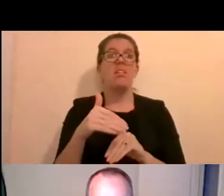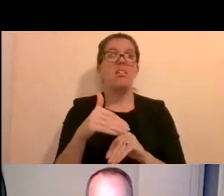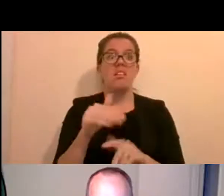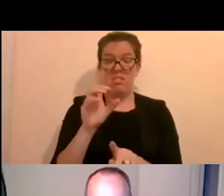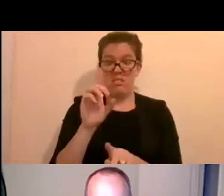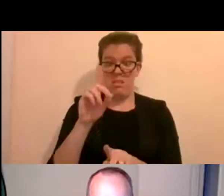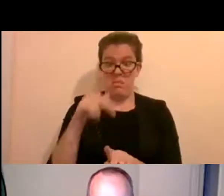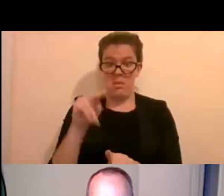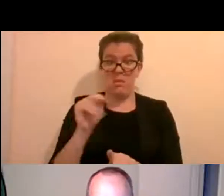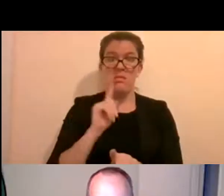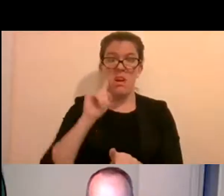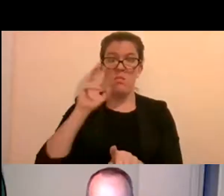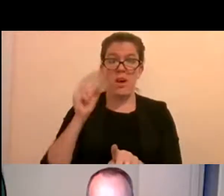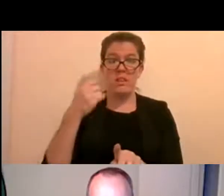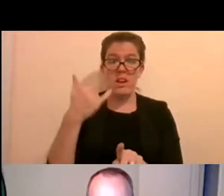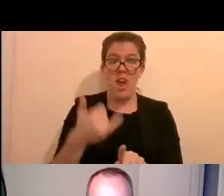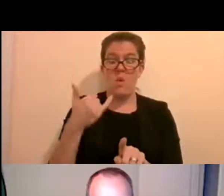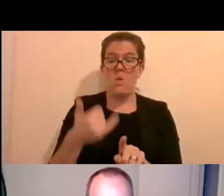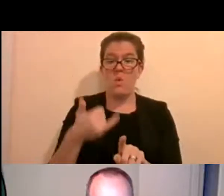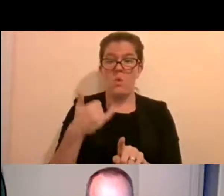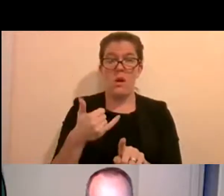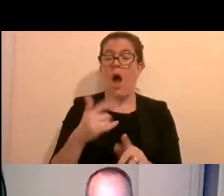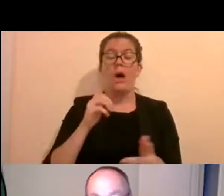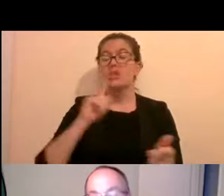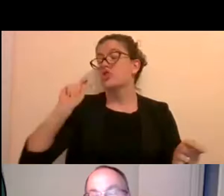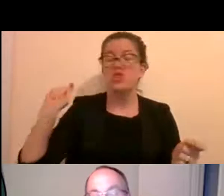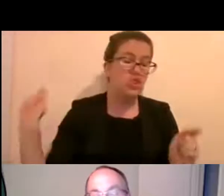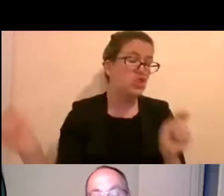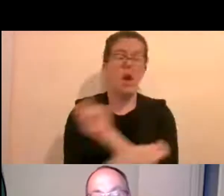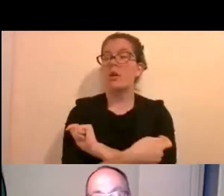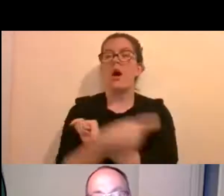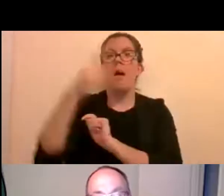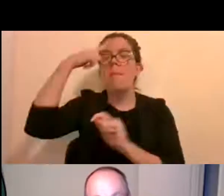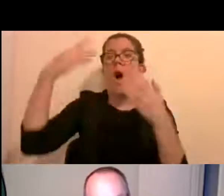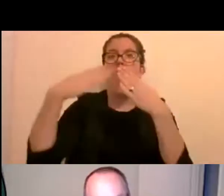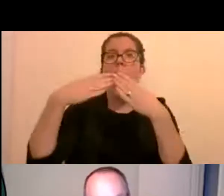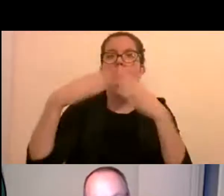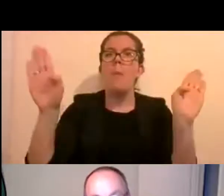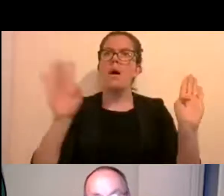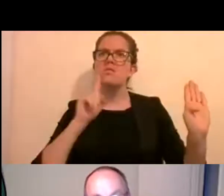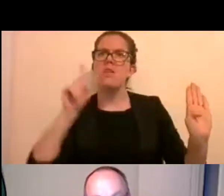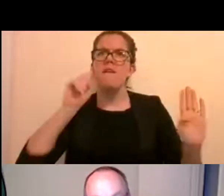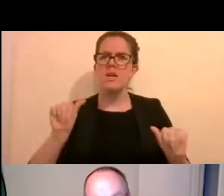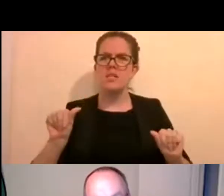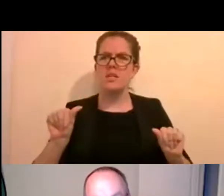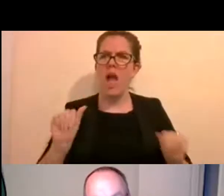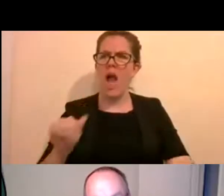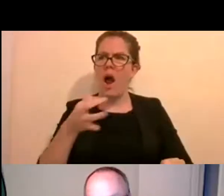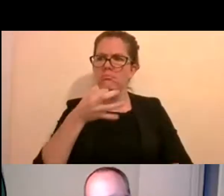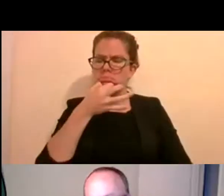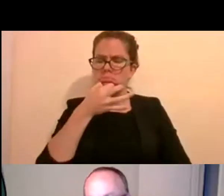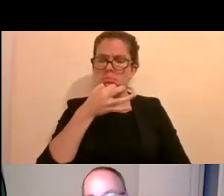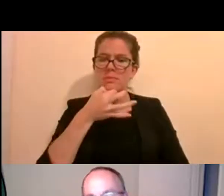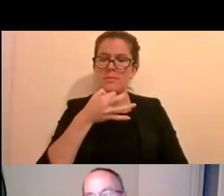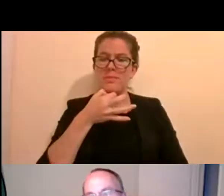that mindset changed immediately. And that mindset was that deaf person could do anything. And